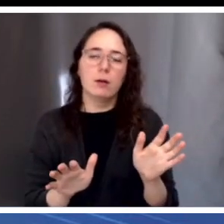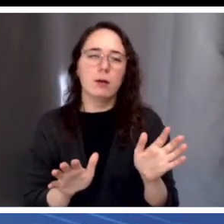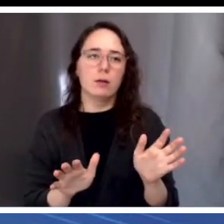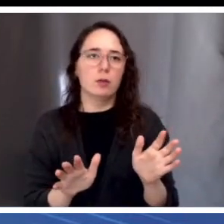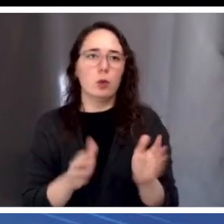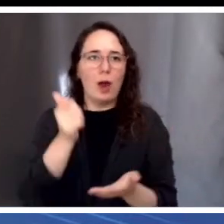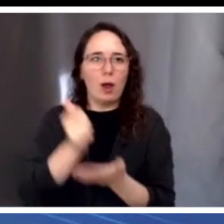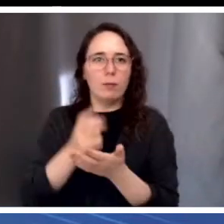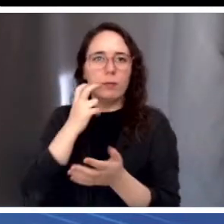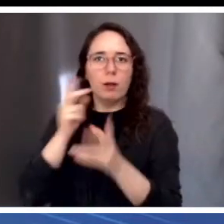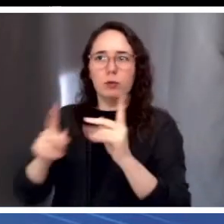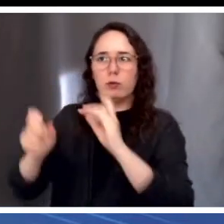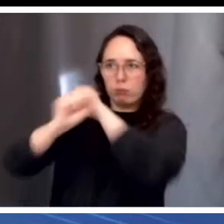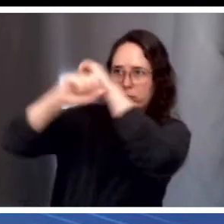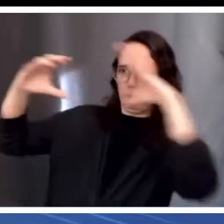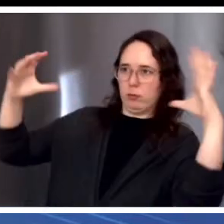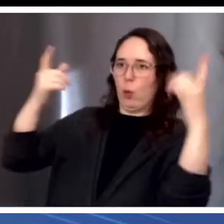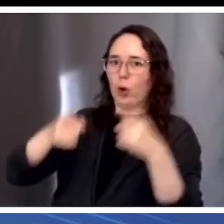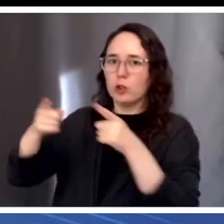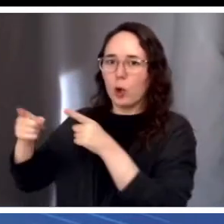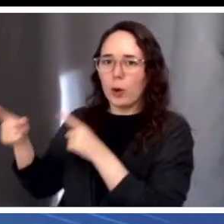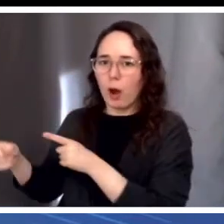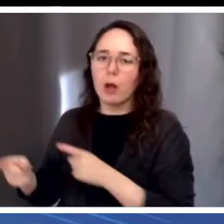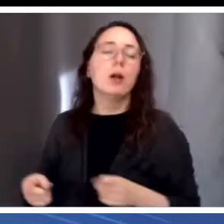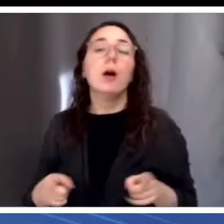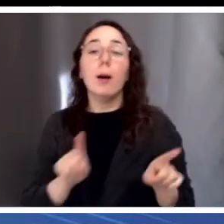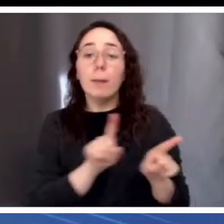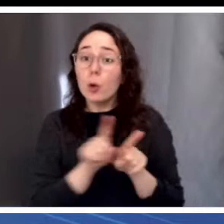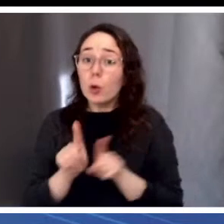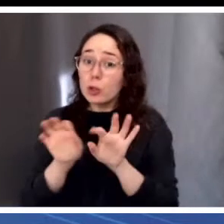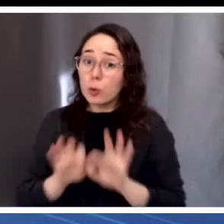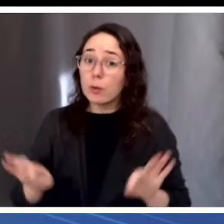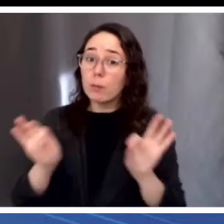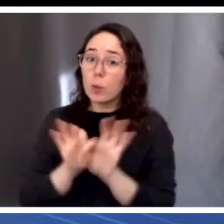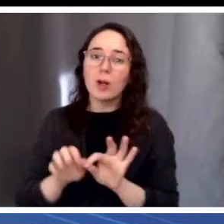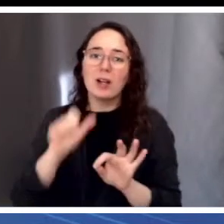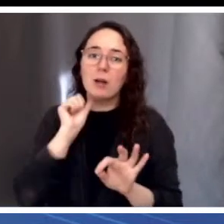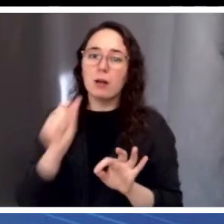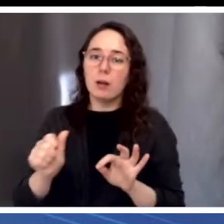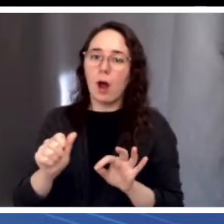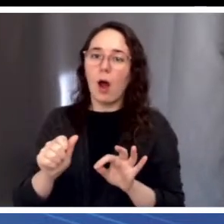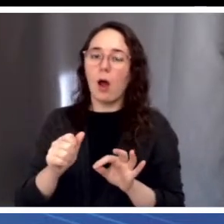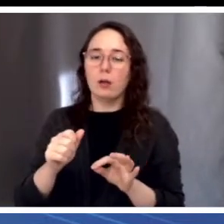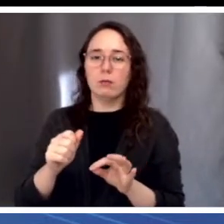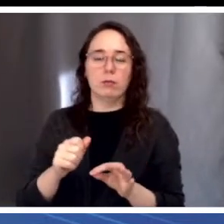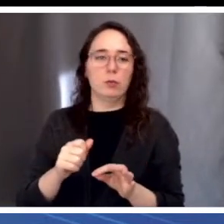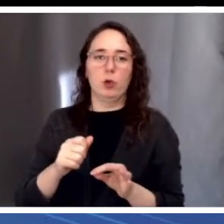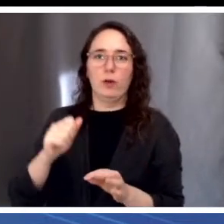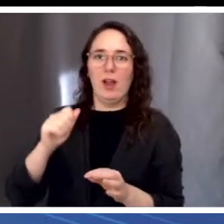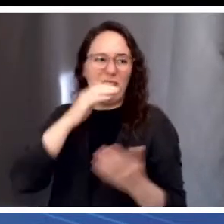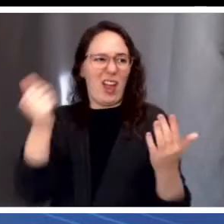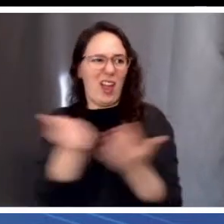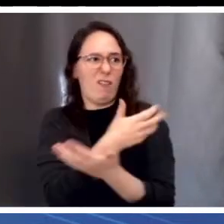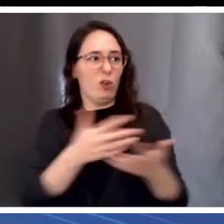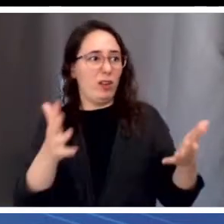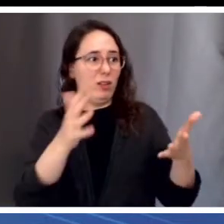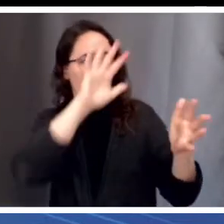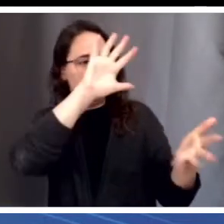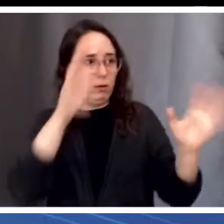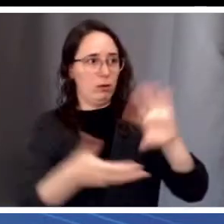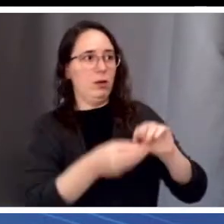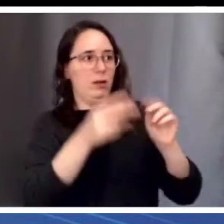to give enough that leads you to sort of that picture, so you can assimilate on your own. What does that mean in the context of what you're envisioning